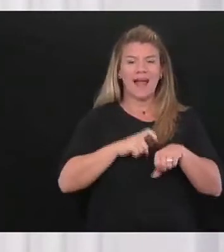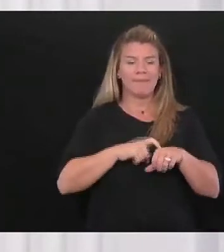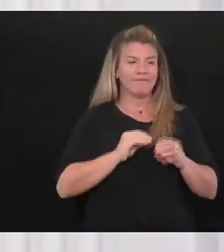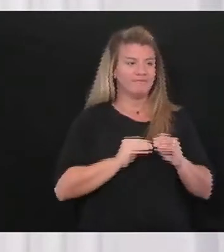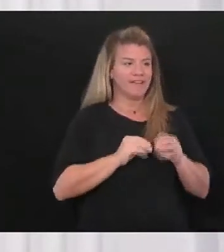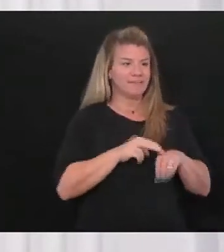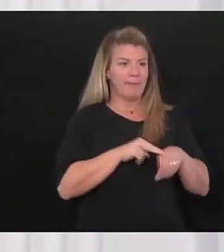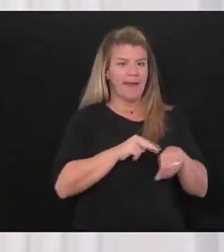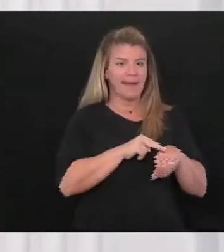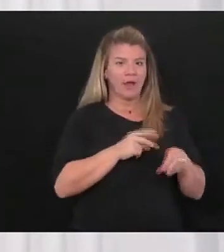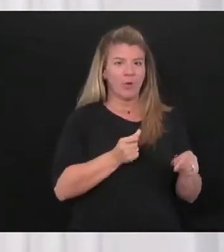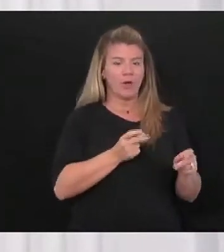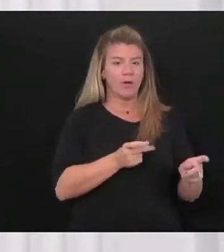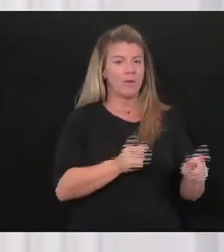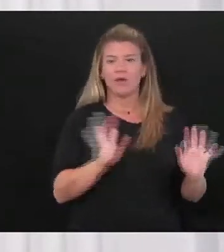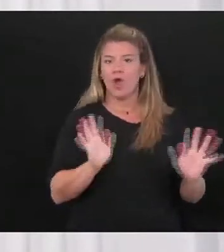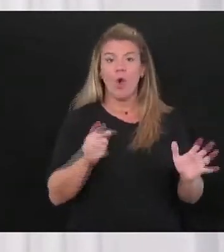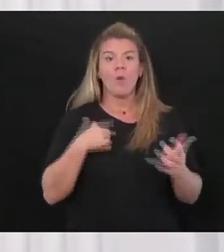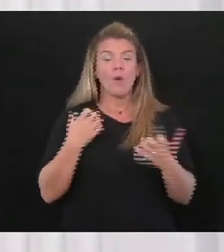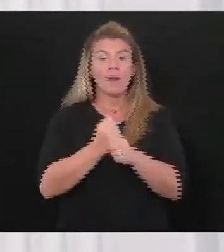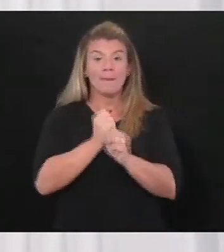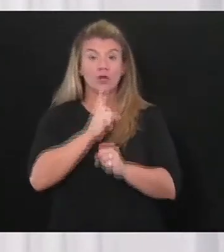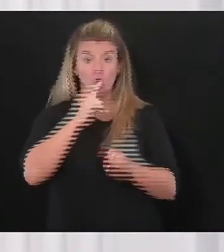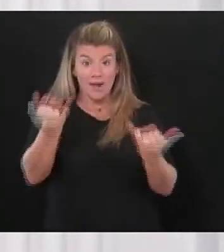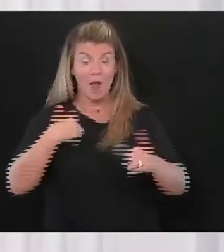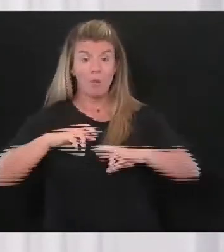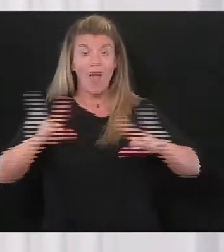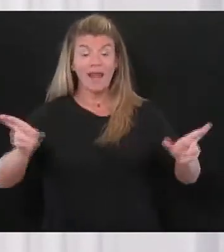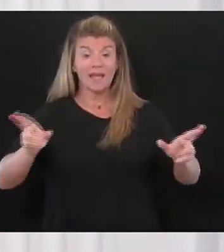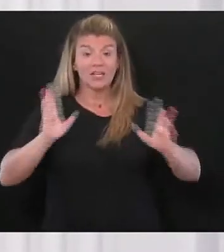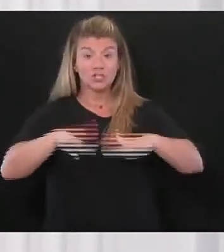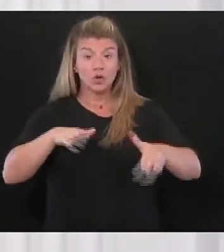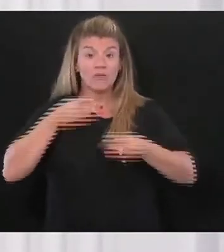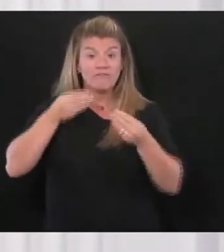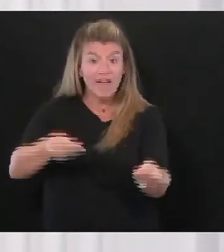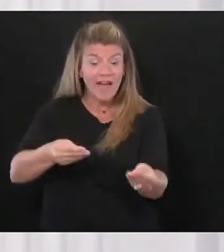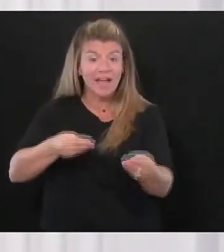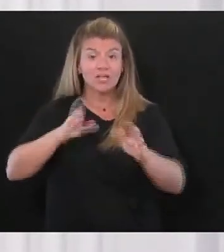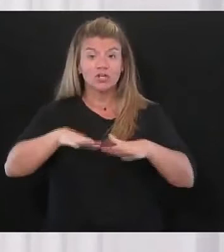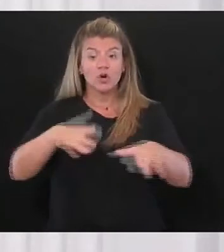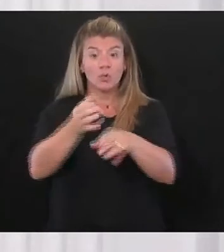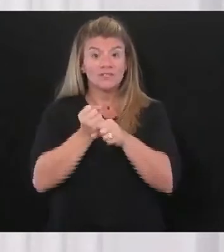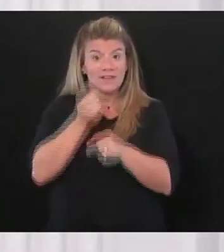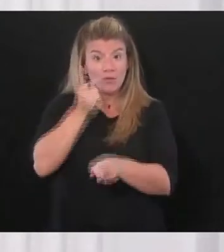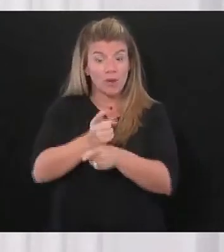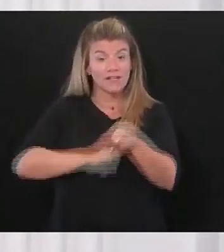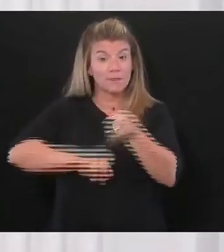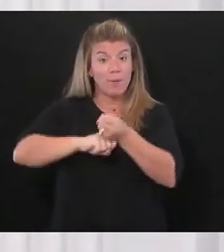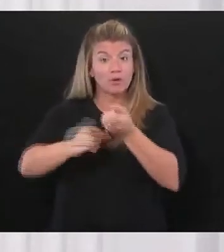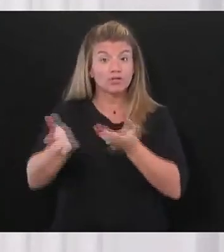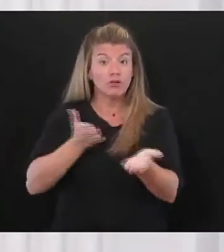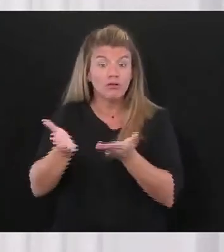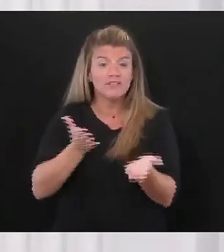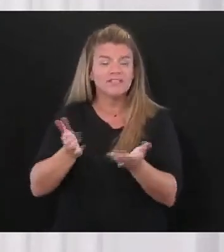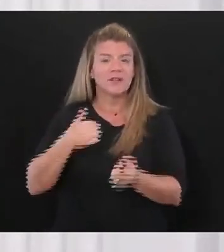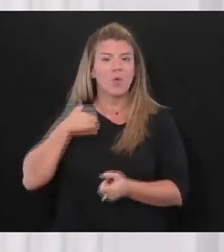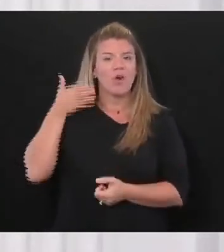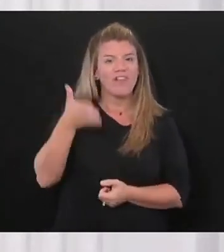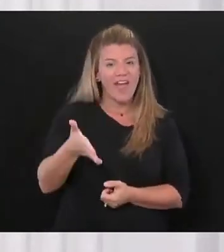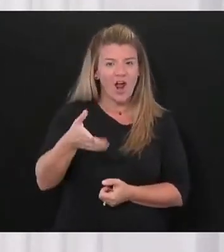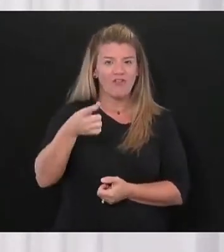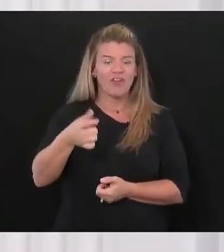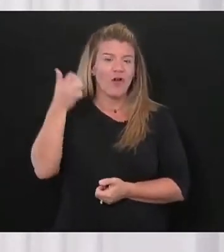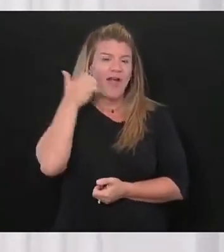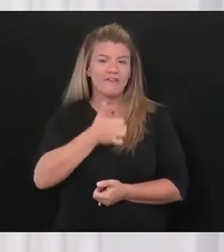a very careful plan to make sure children are fed, to make sure children receive support services, to make sure we're there for them on